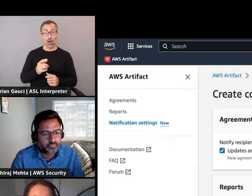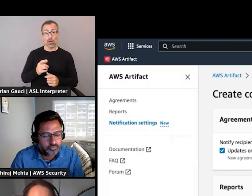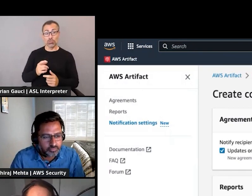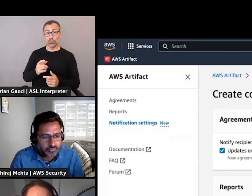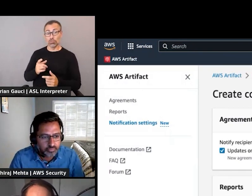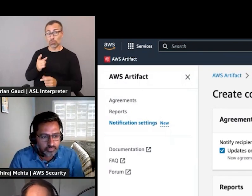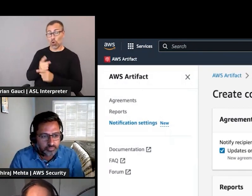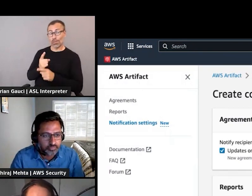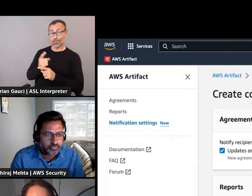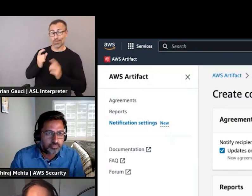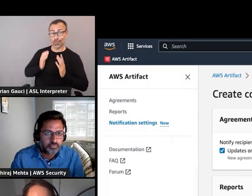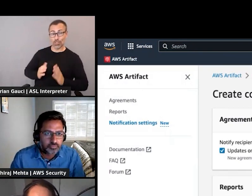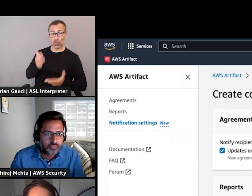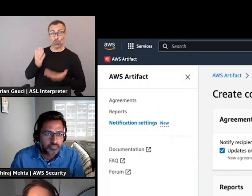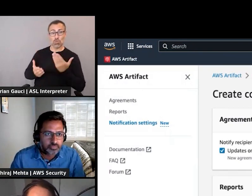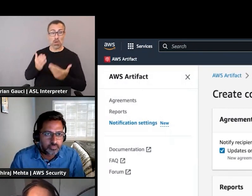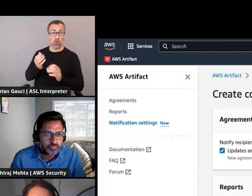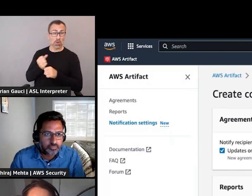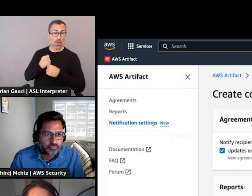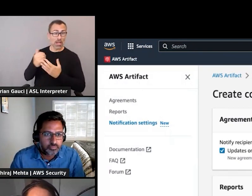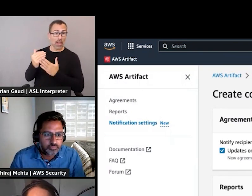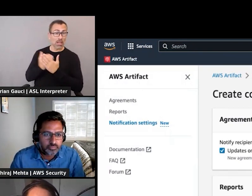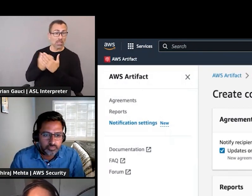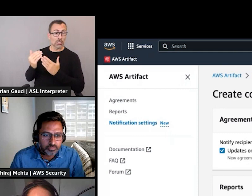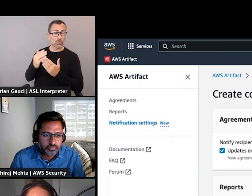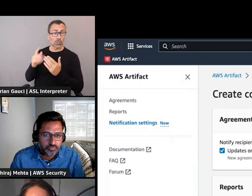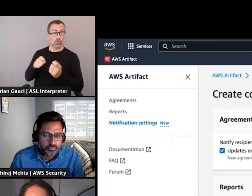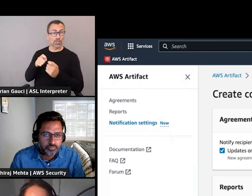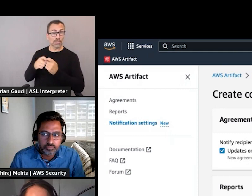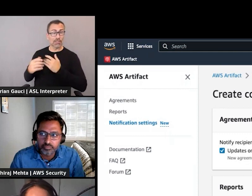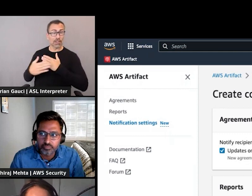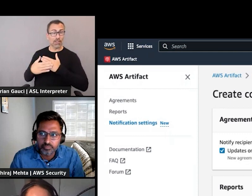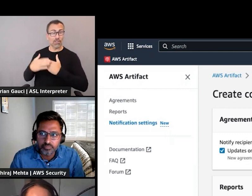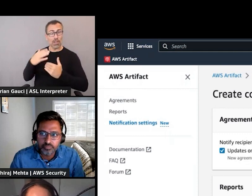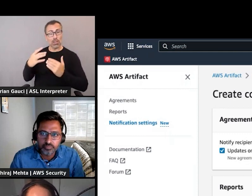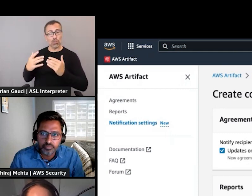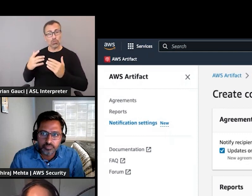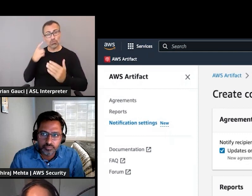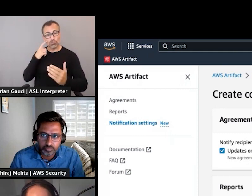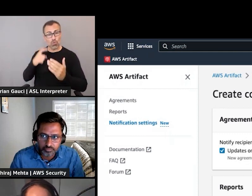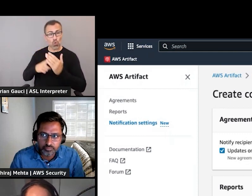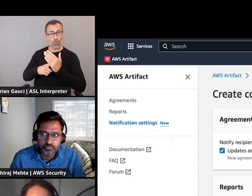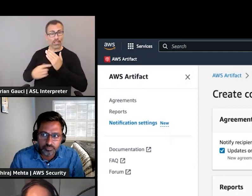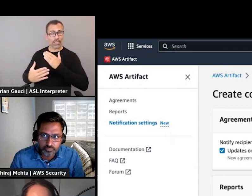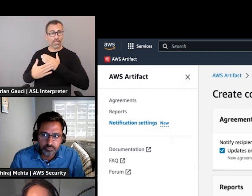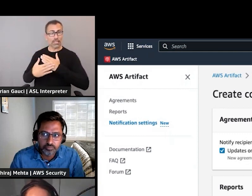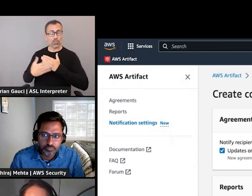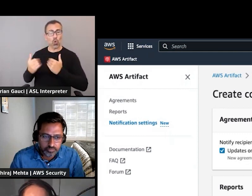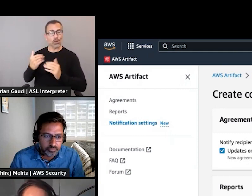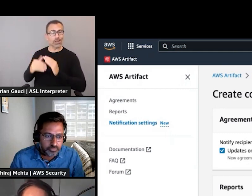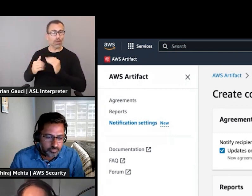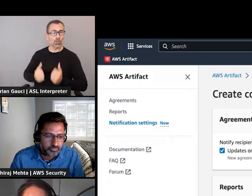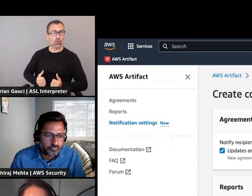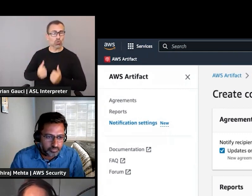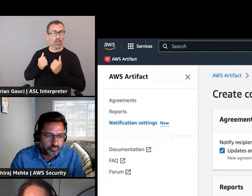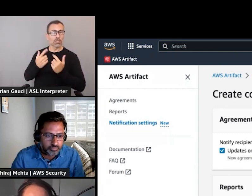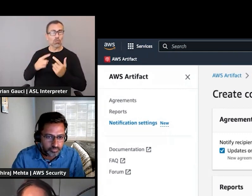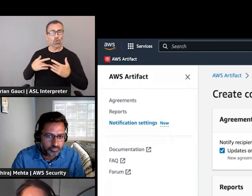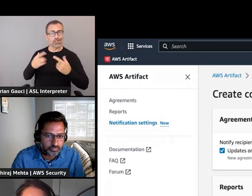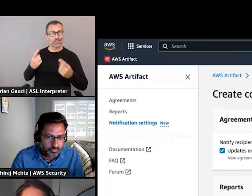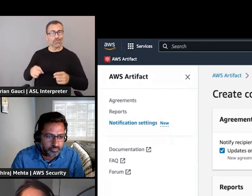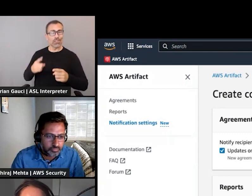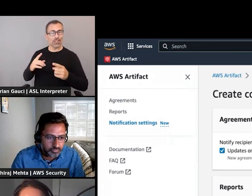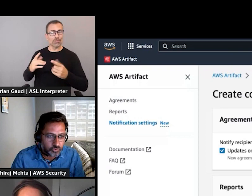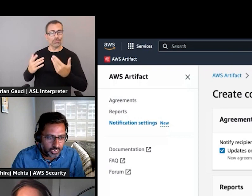create a list for those specific event notifications. So an email list that goes out for a specific configuration with the